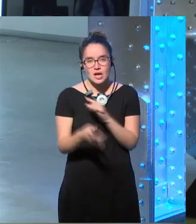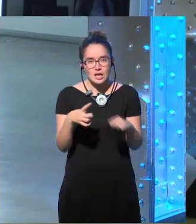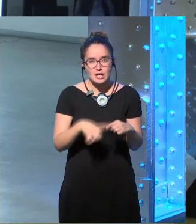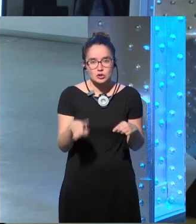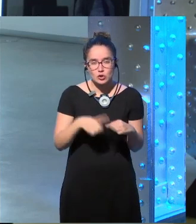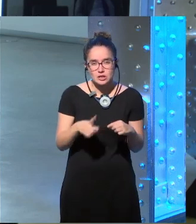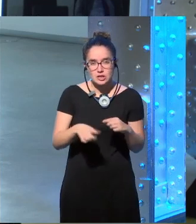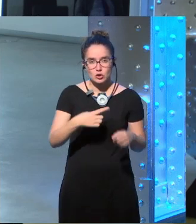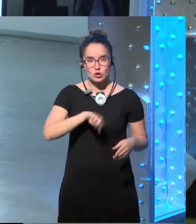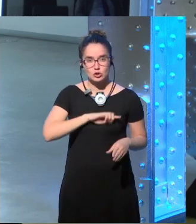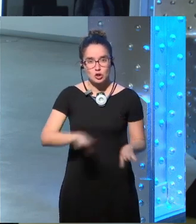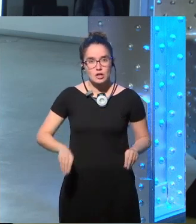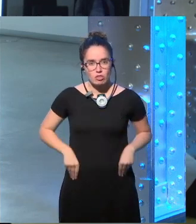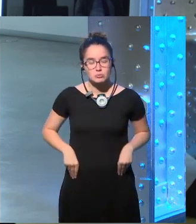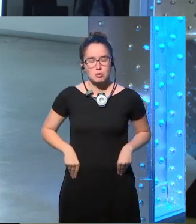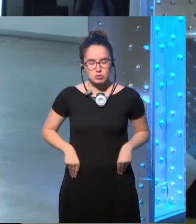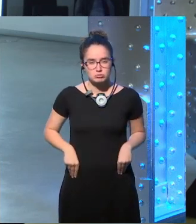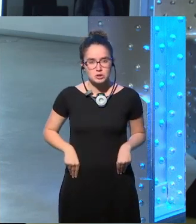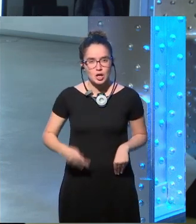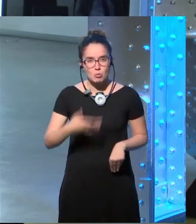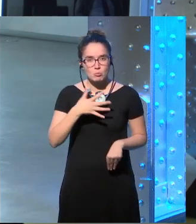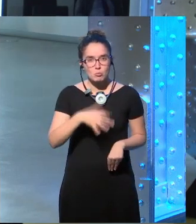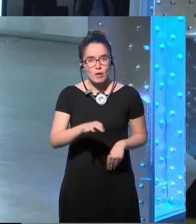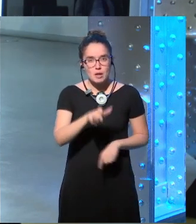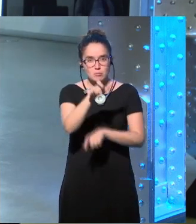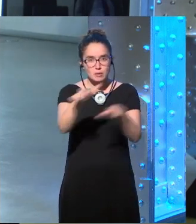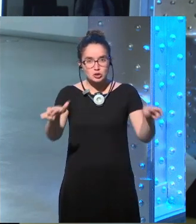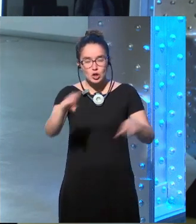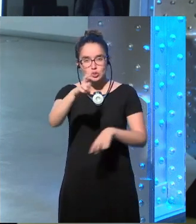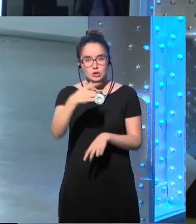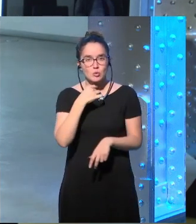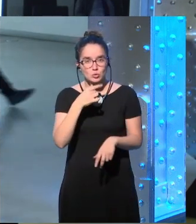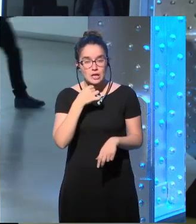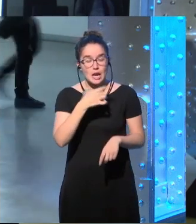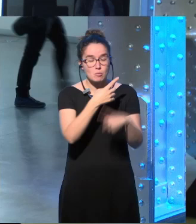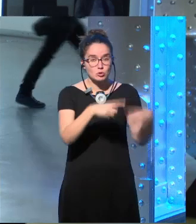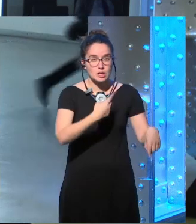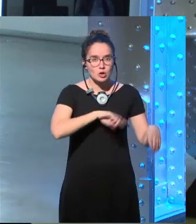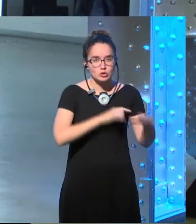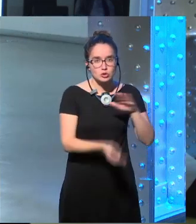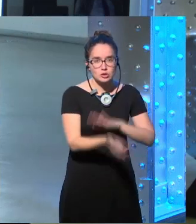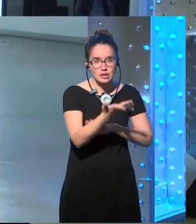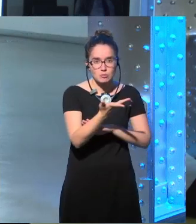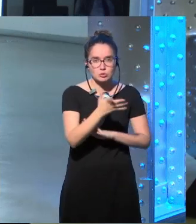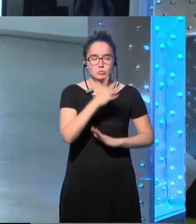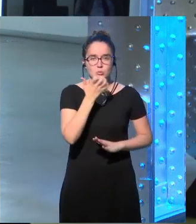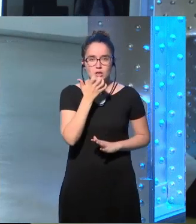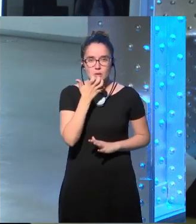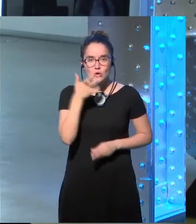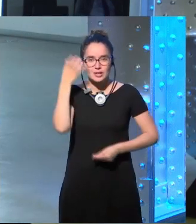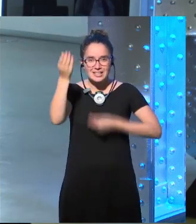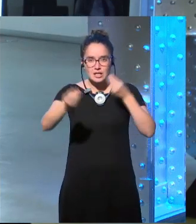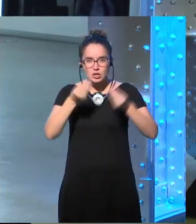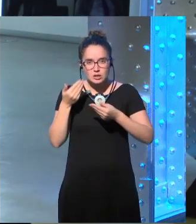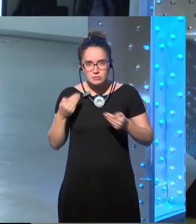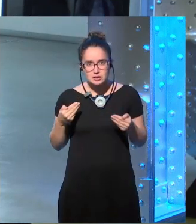attract other people to our music, for example, is more powerful and more difficult to grasp through data than